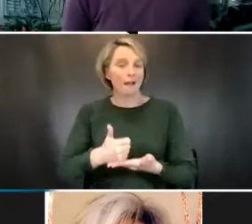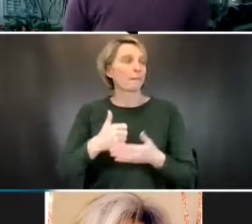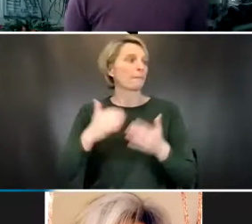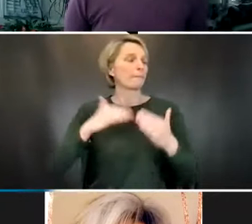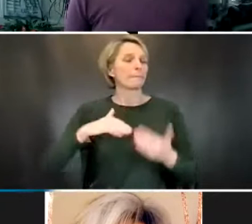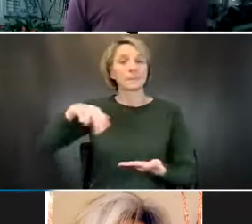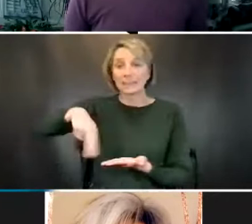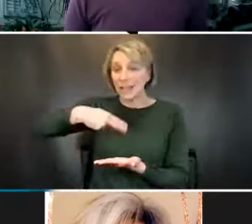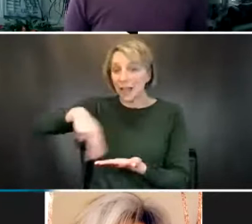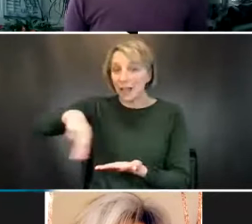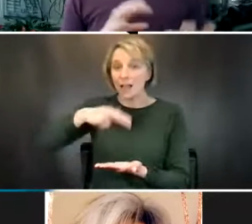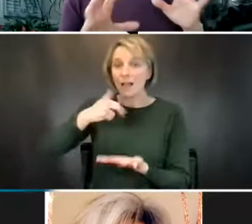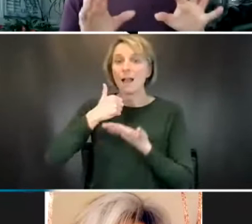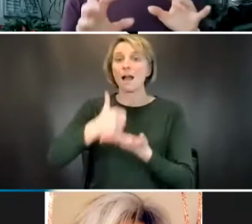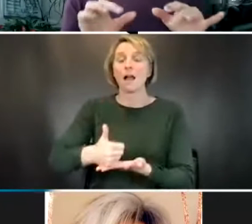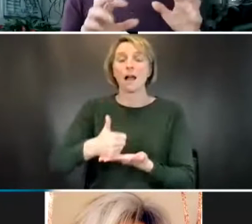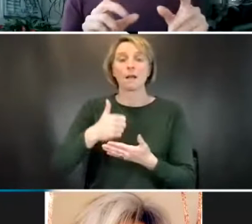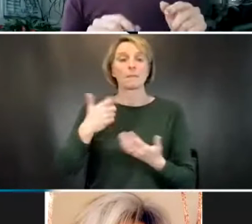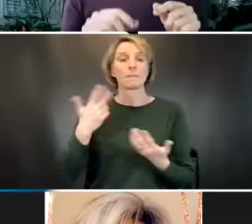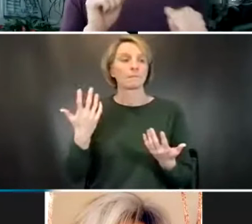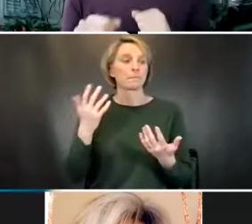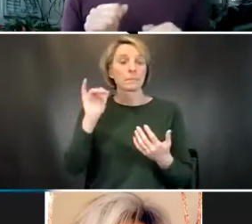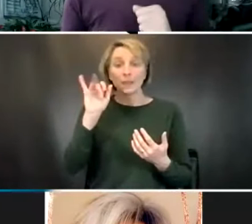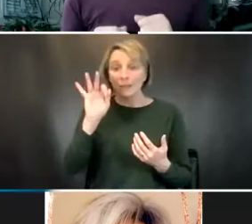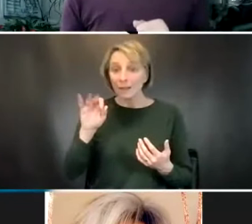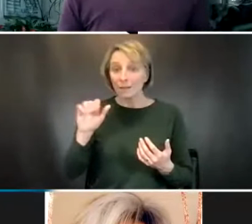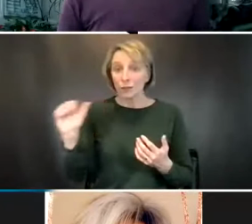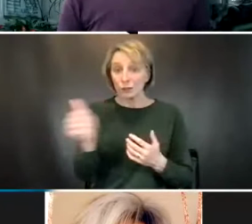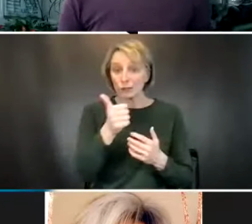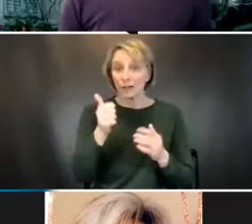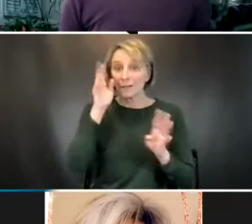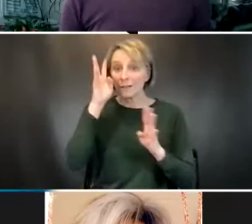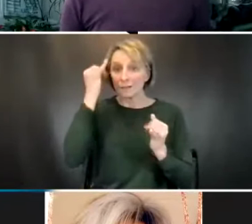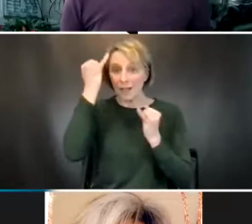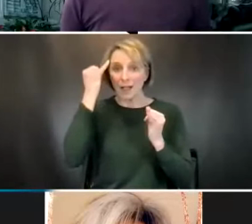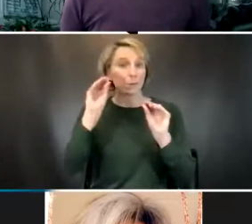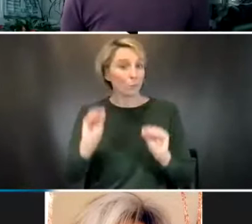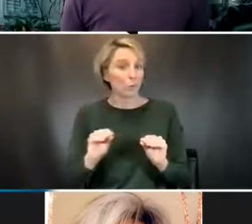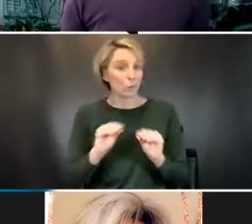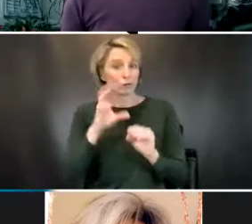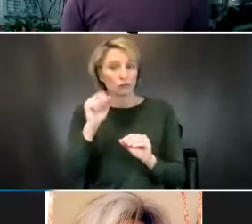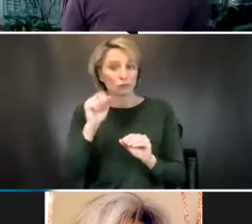Dancing. If you come up with some ideas, please put them in the chat and I'll share.